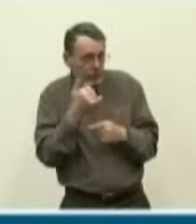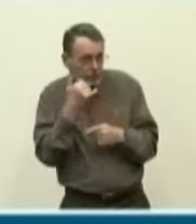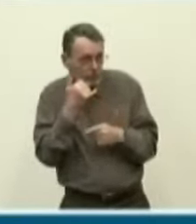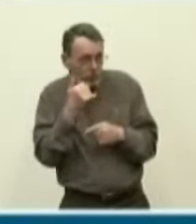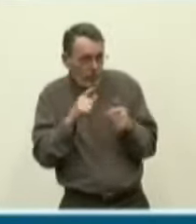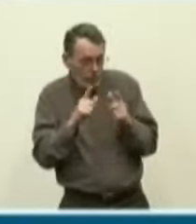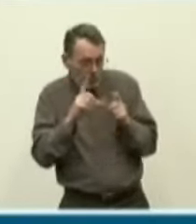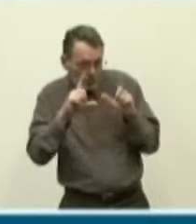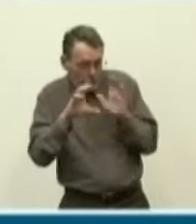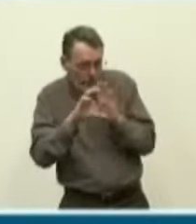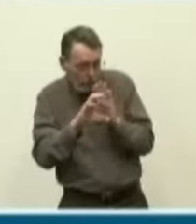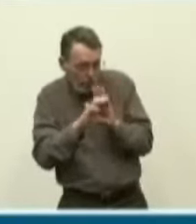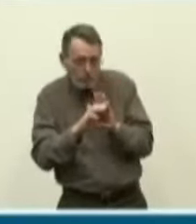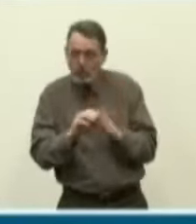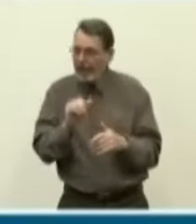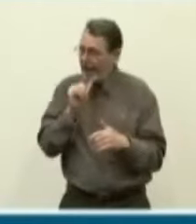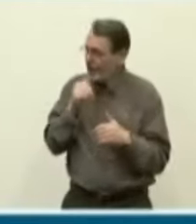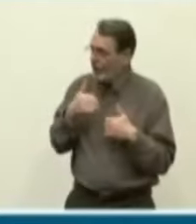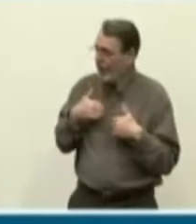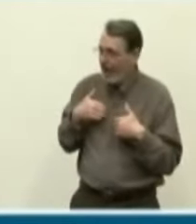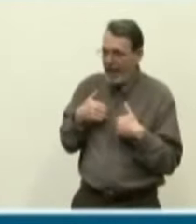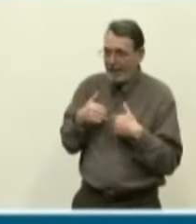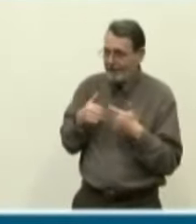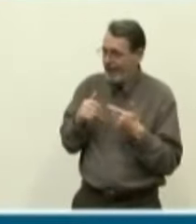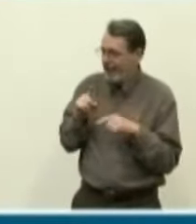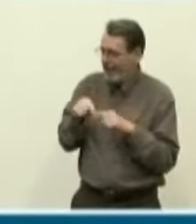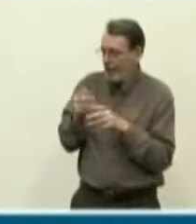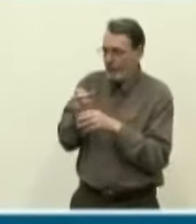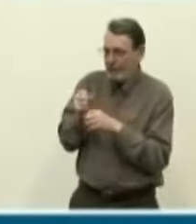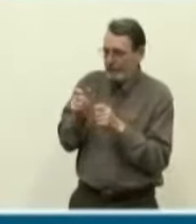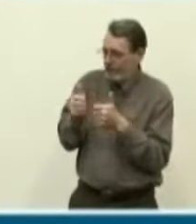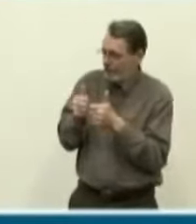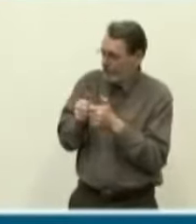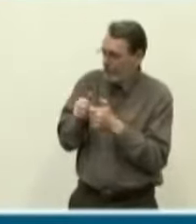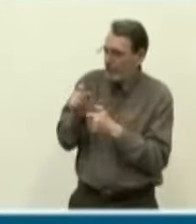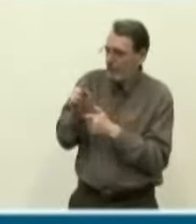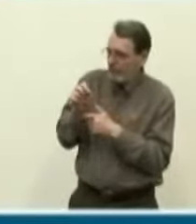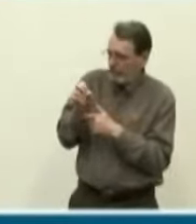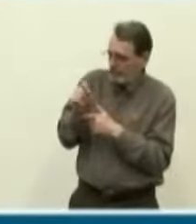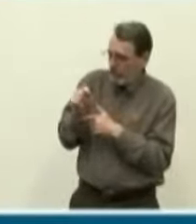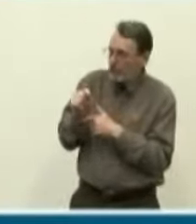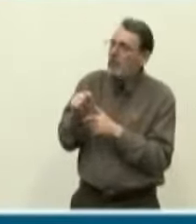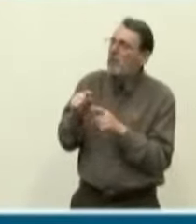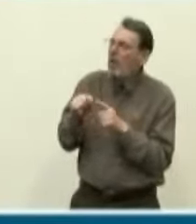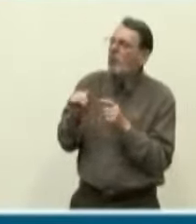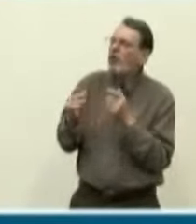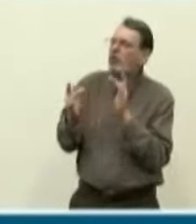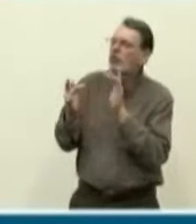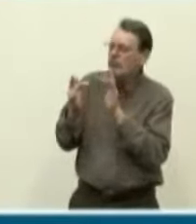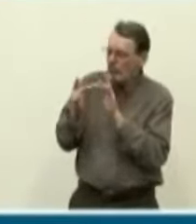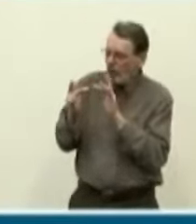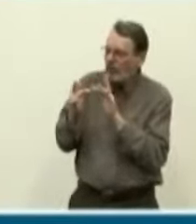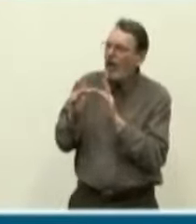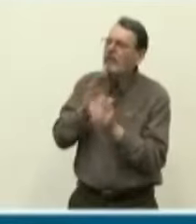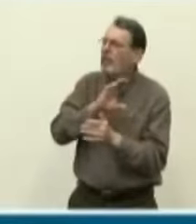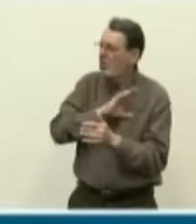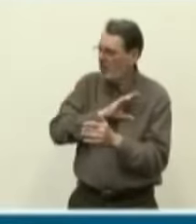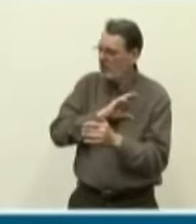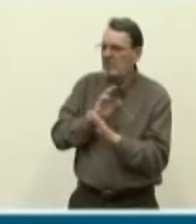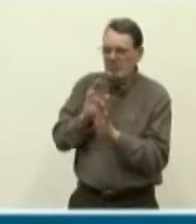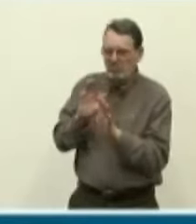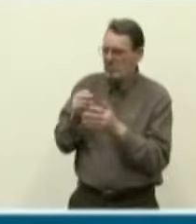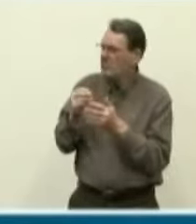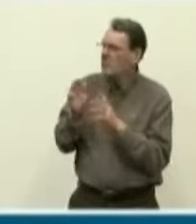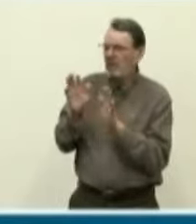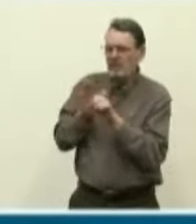Unfortunately, I don't have capability for text just yet. But if the plate is going to be more than enough, and